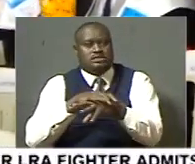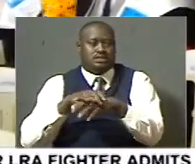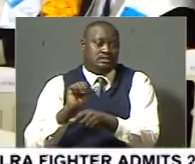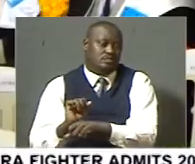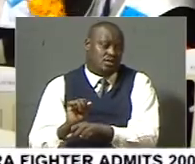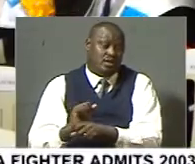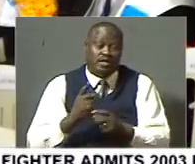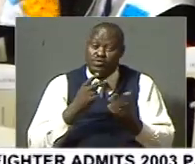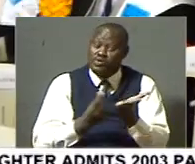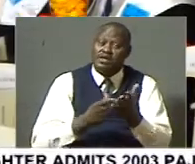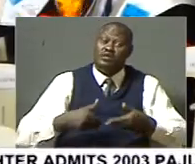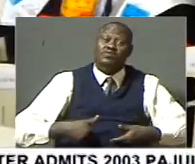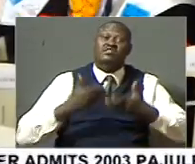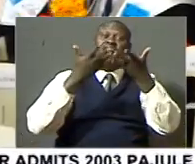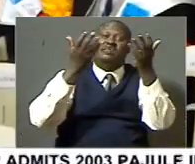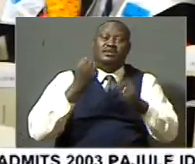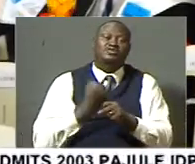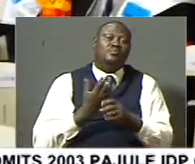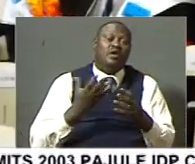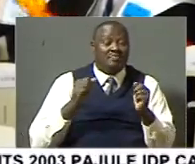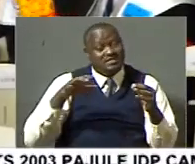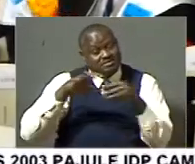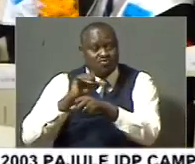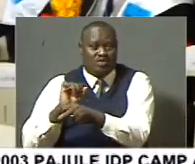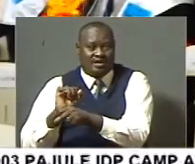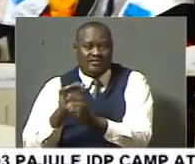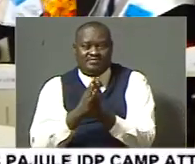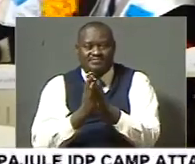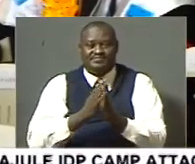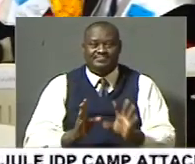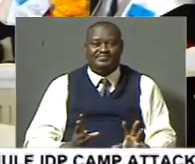who are jobless on the streets. Philip Aguta, reporting.